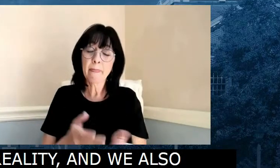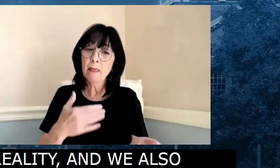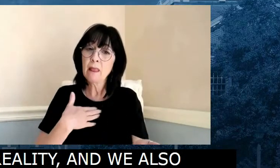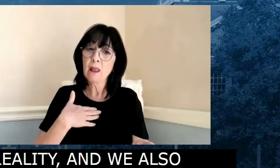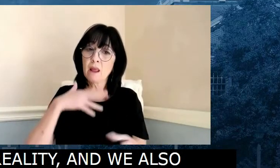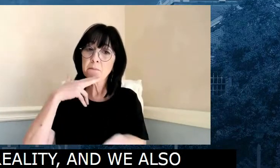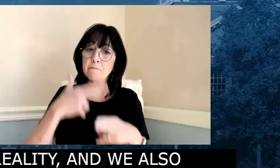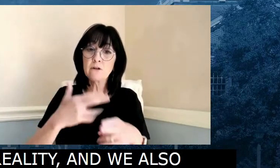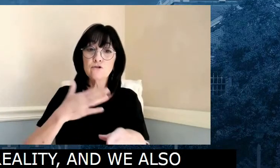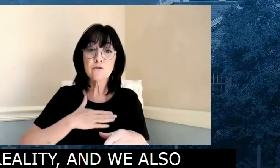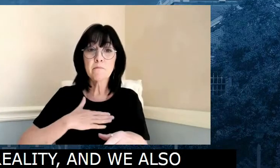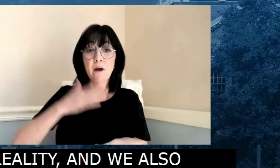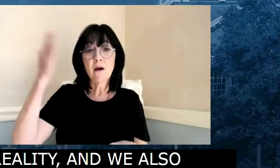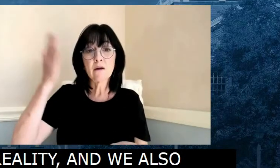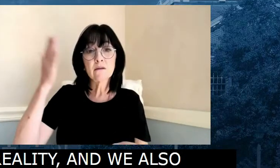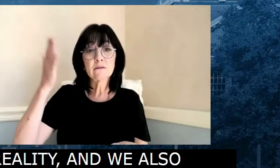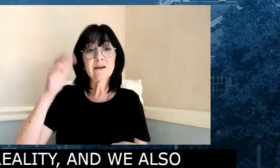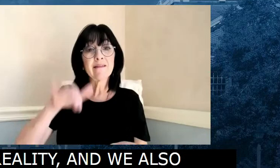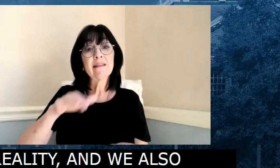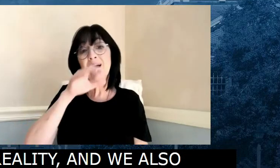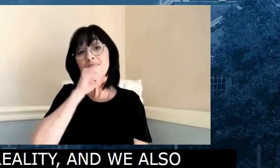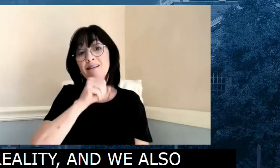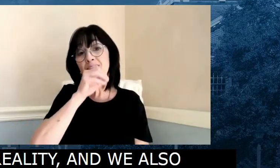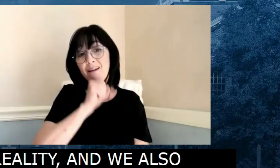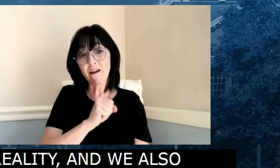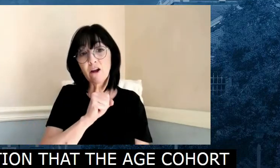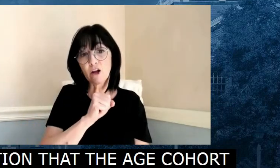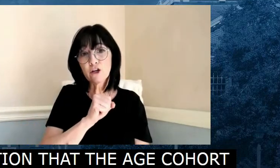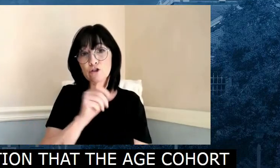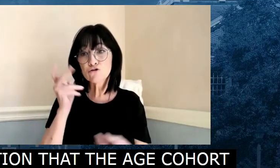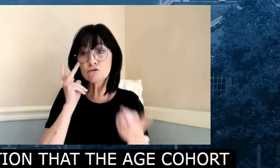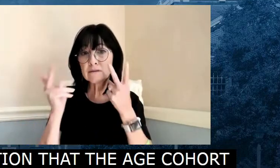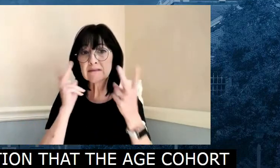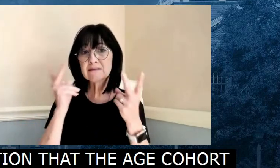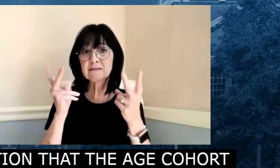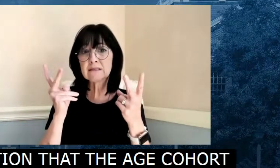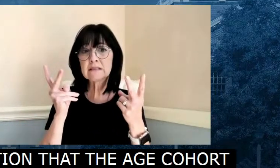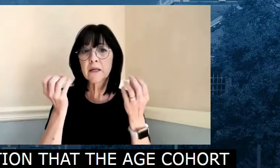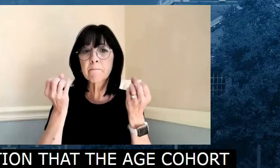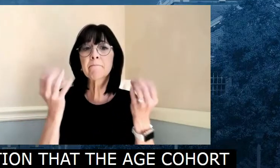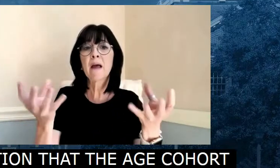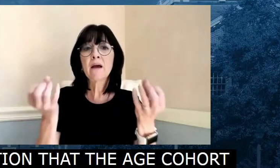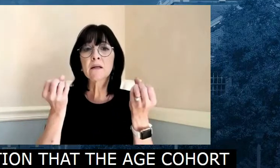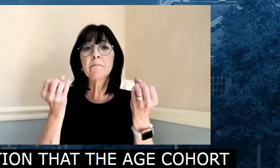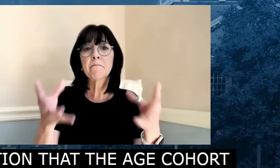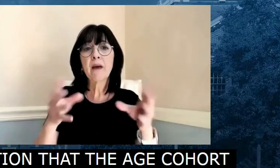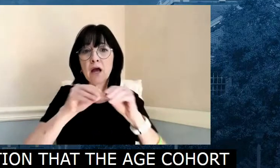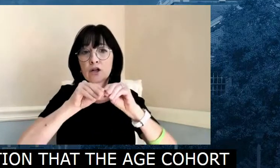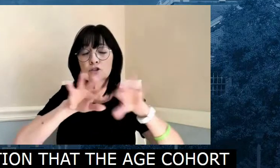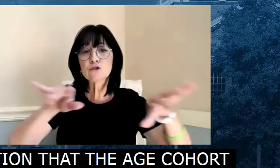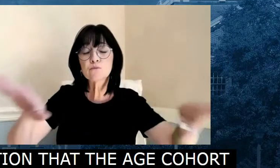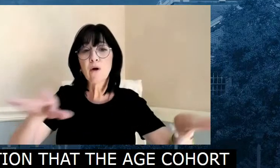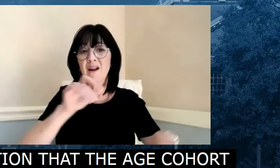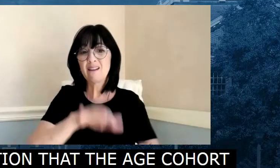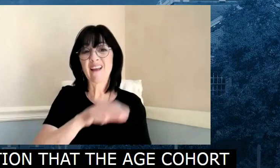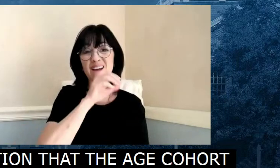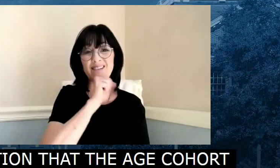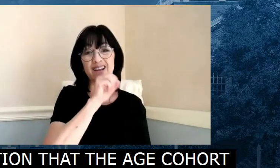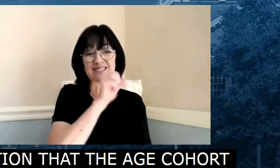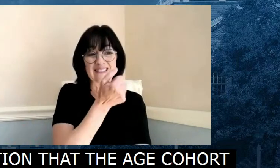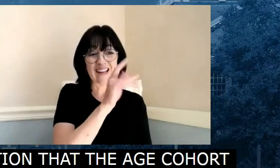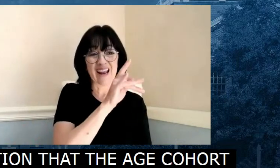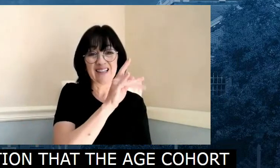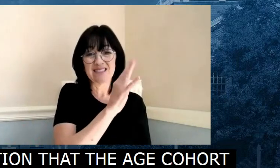the age cohort that where we've seen a lot of spread, the young adults, 18 to 34 or 5-year-olds,